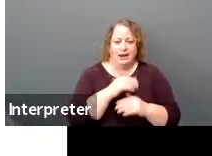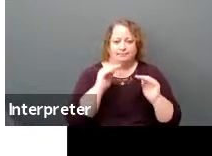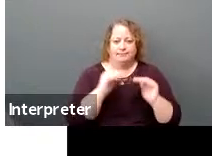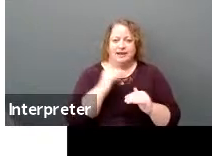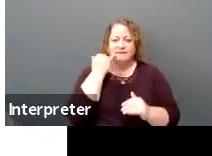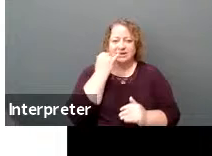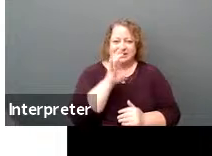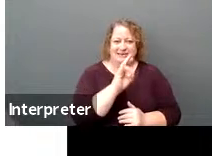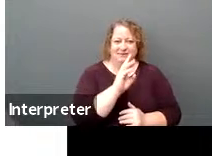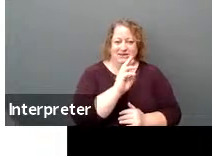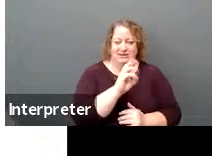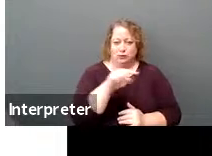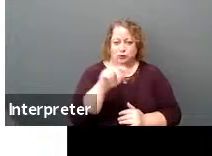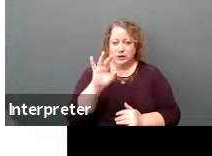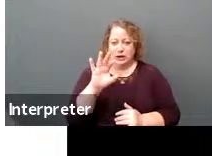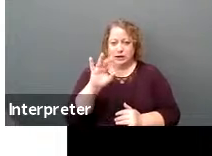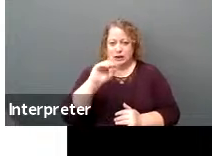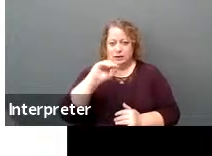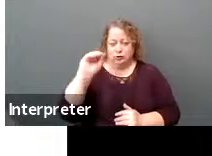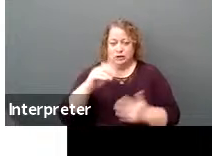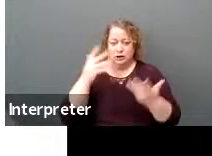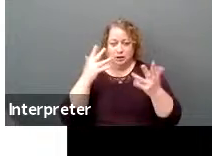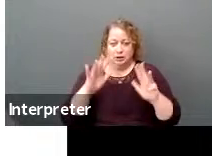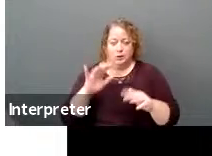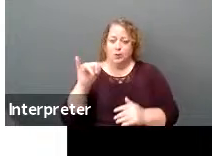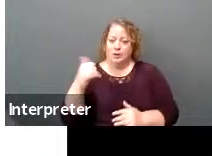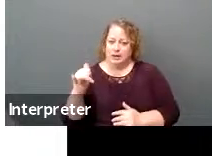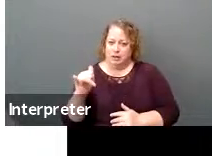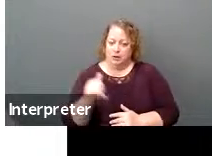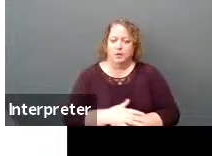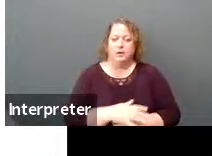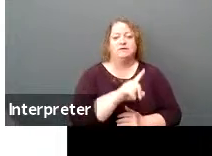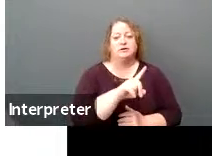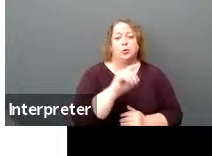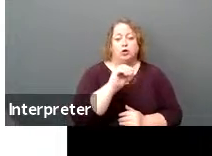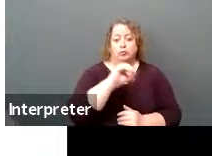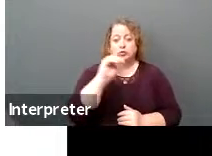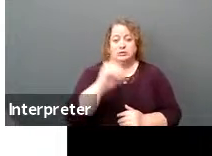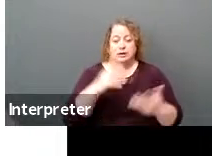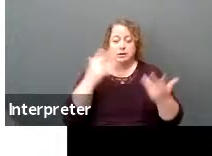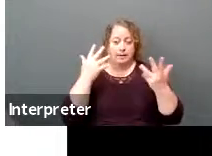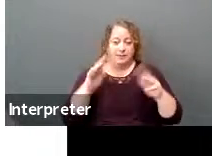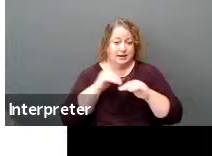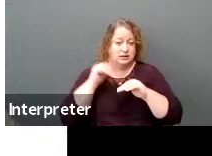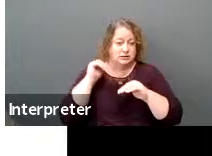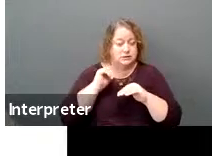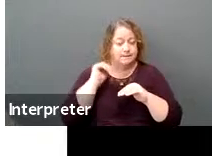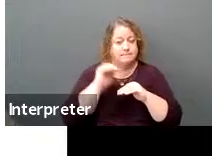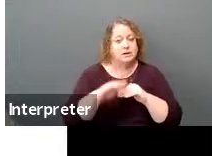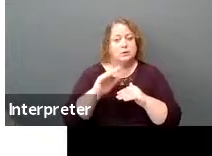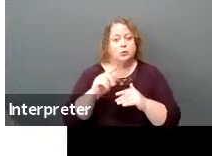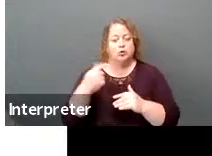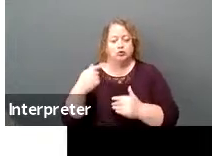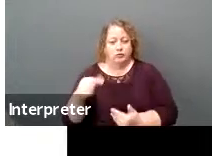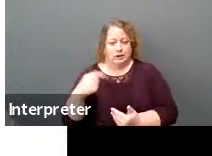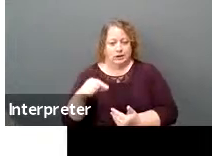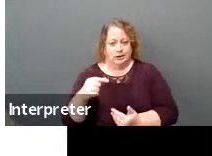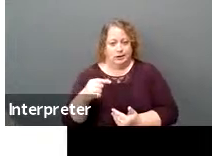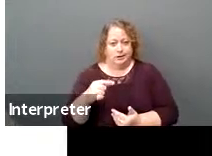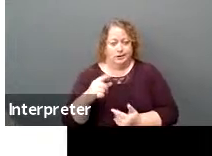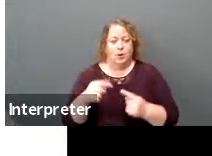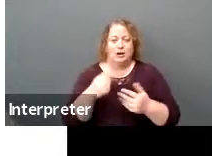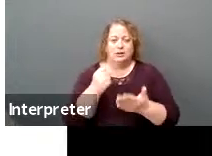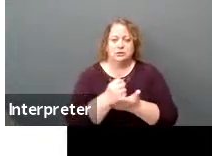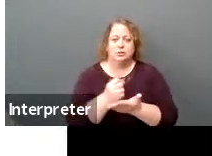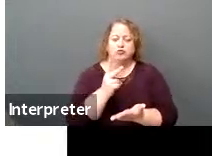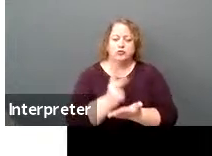it's 76 to 99% complete, we'll have it in yellow. 100% complete and submitted, we'll turn it green. And once